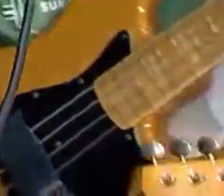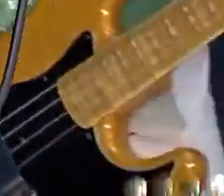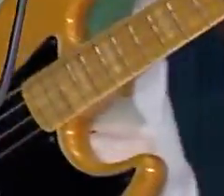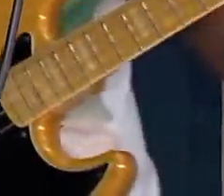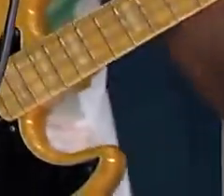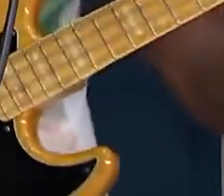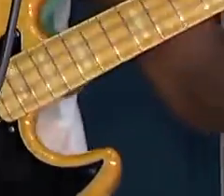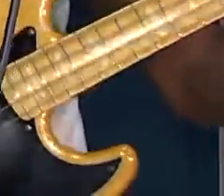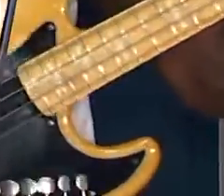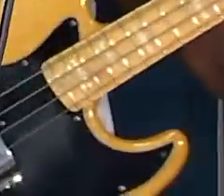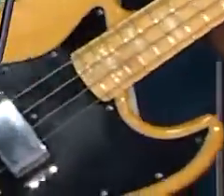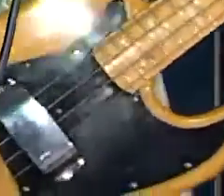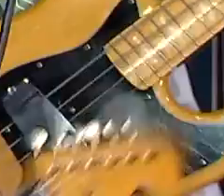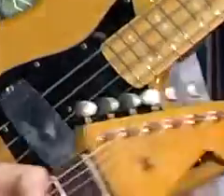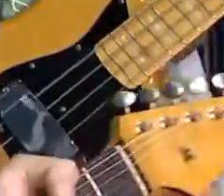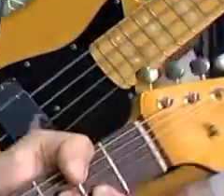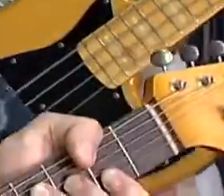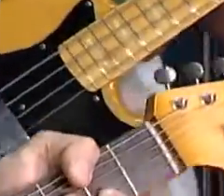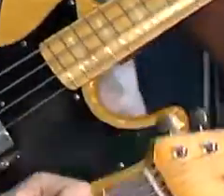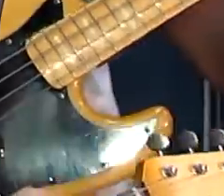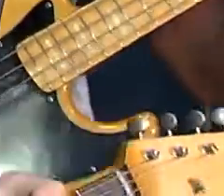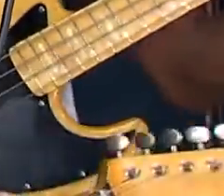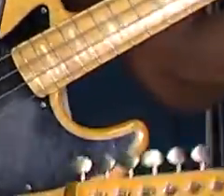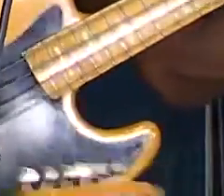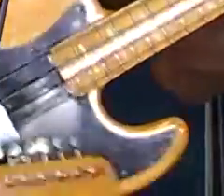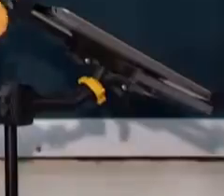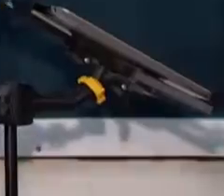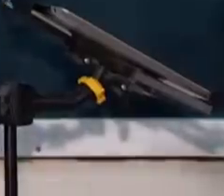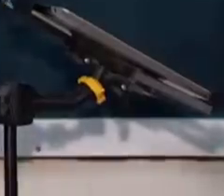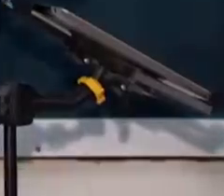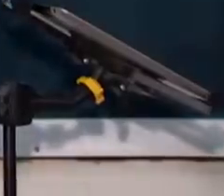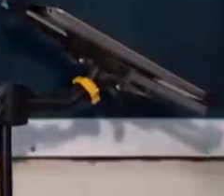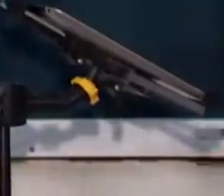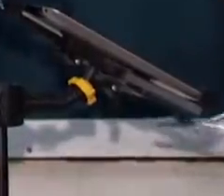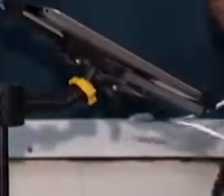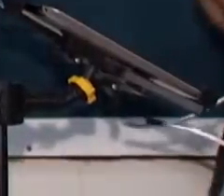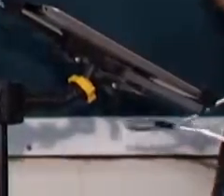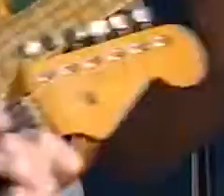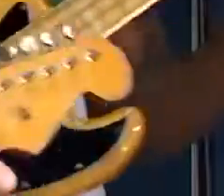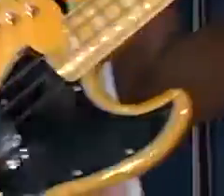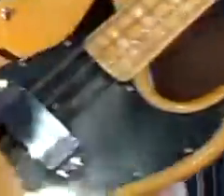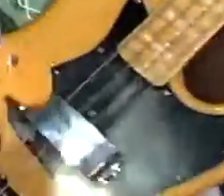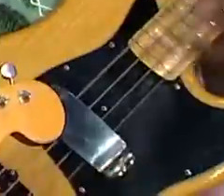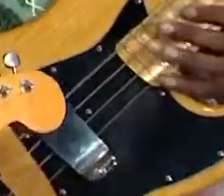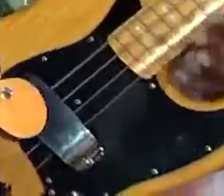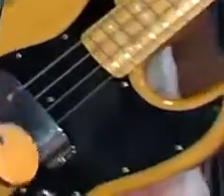It's time for you reach out for something new. That means you do.